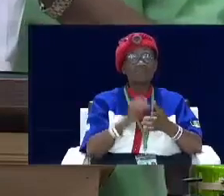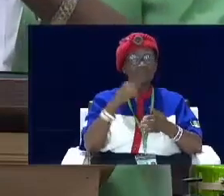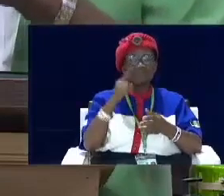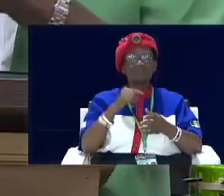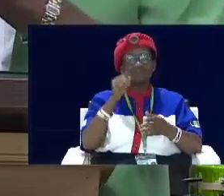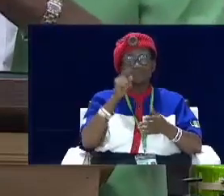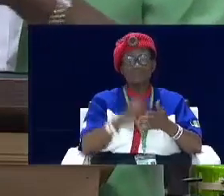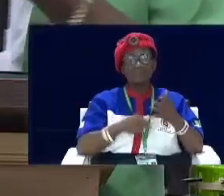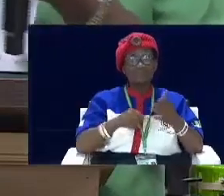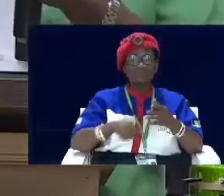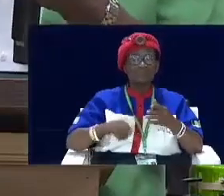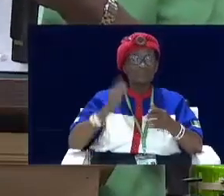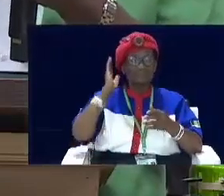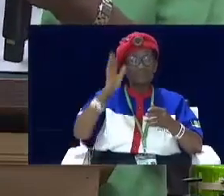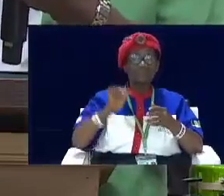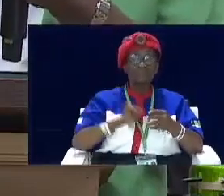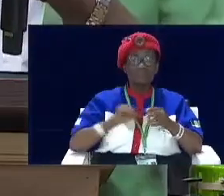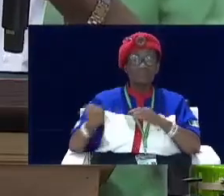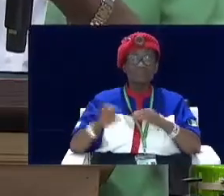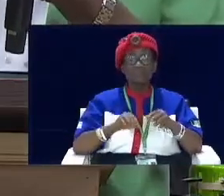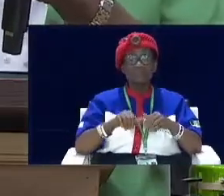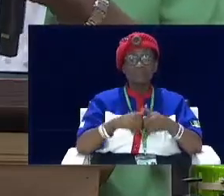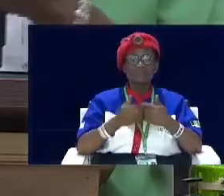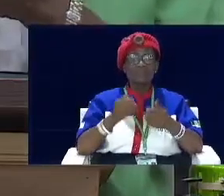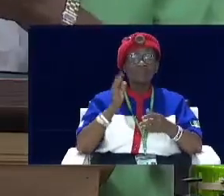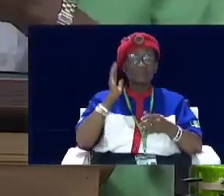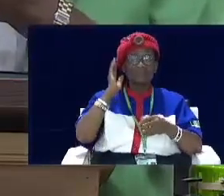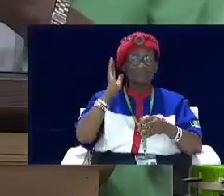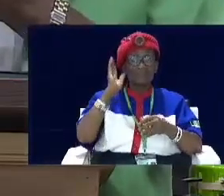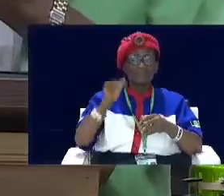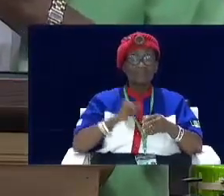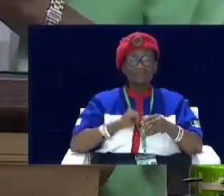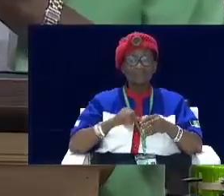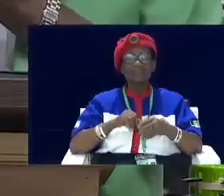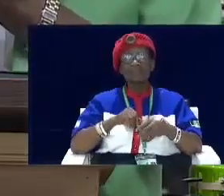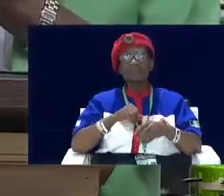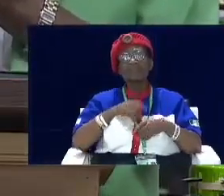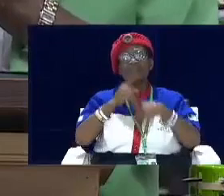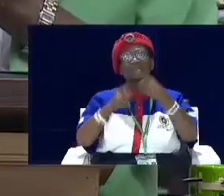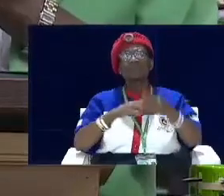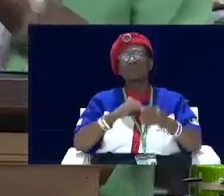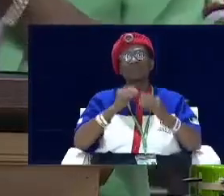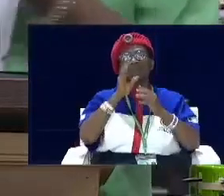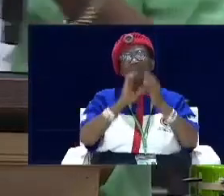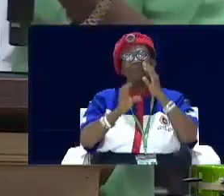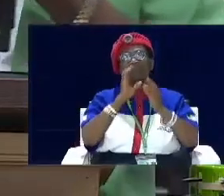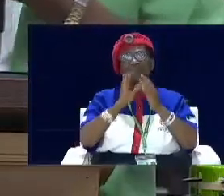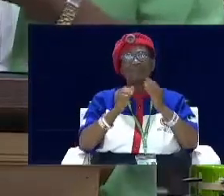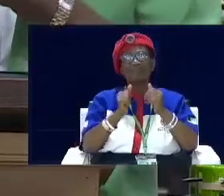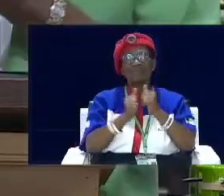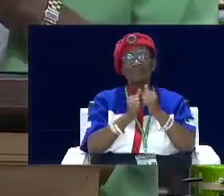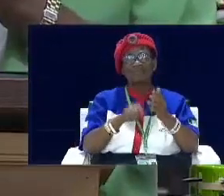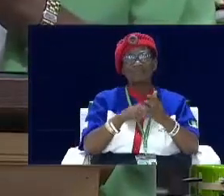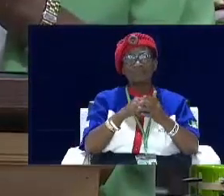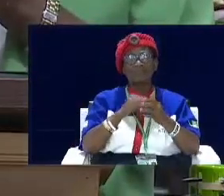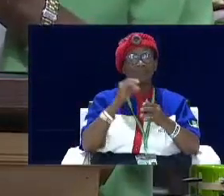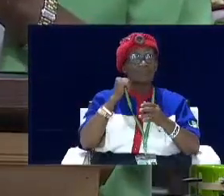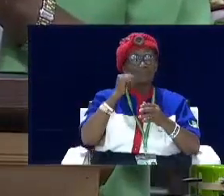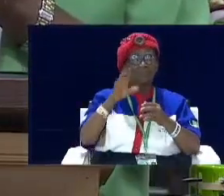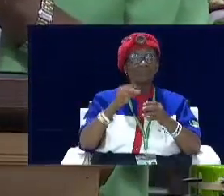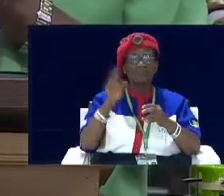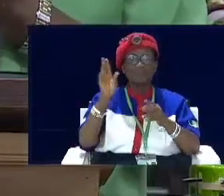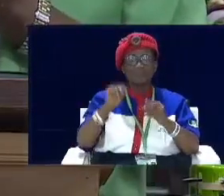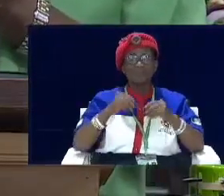nisisiyi. Am I going to communicate so with this woman? Bawo ni mo fe ba obirin yi soro? Nobody else is around. Ko si teni